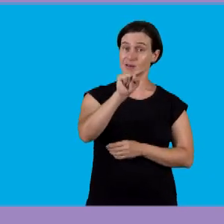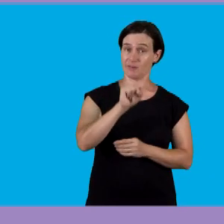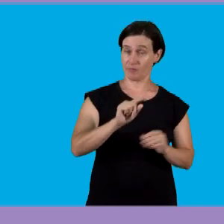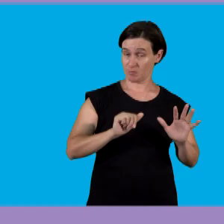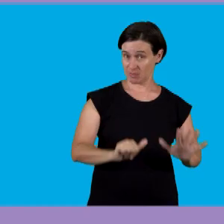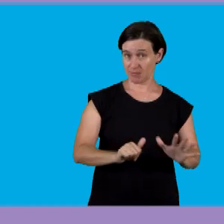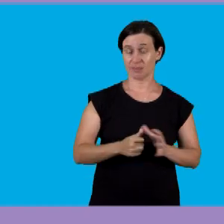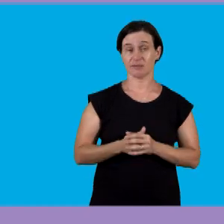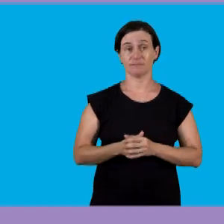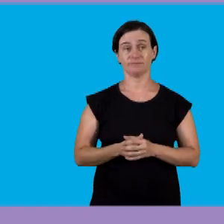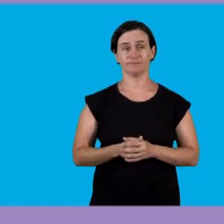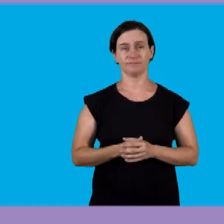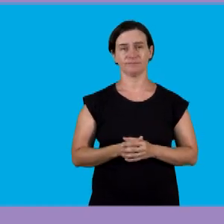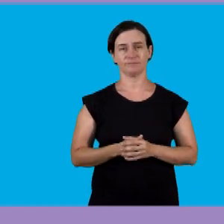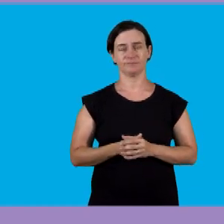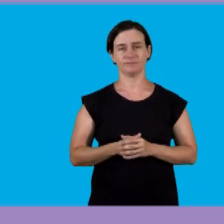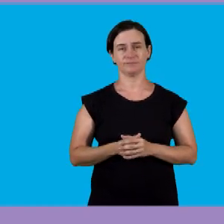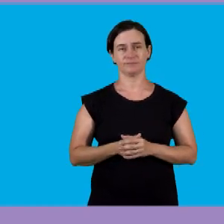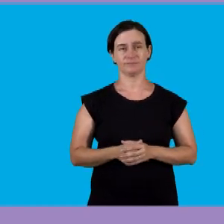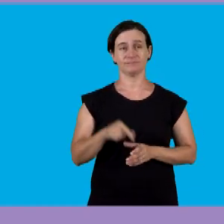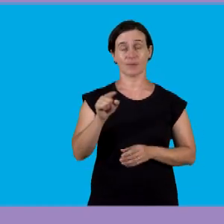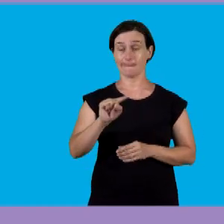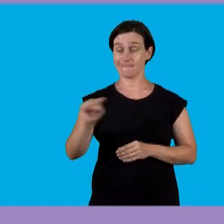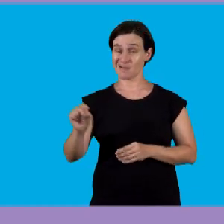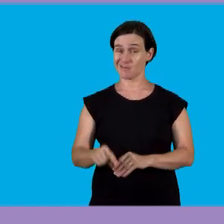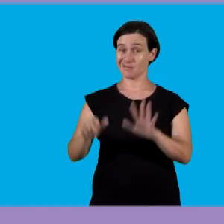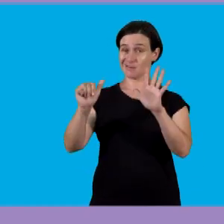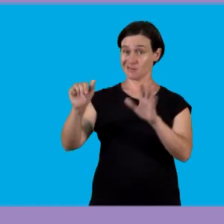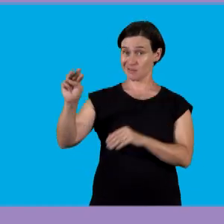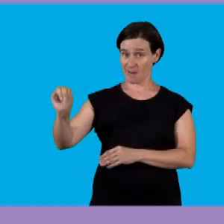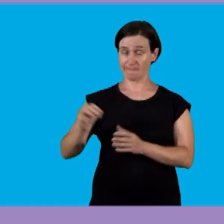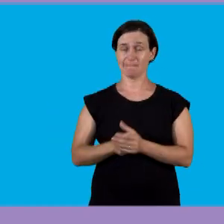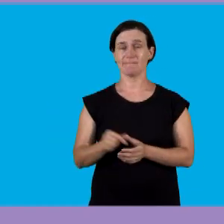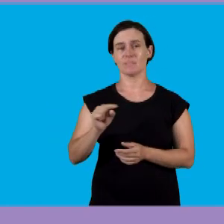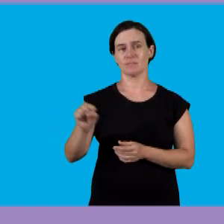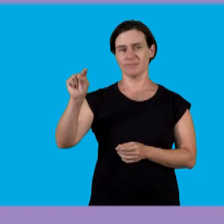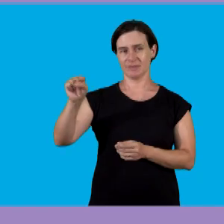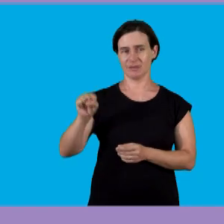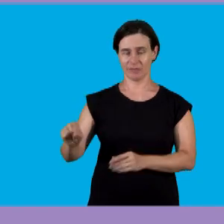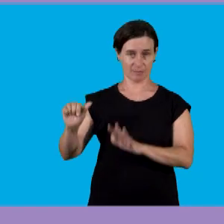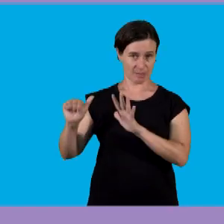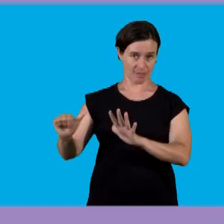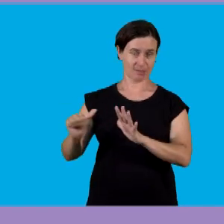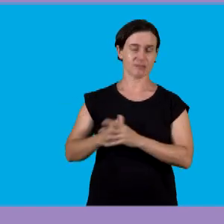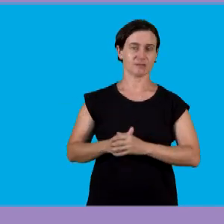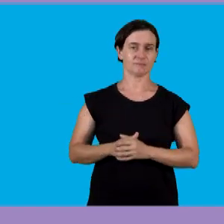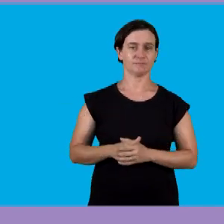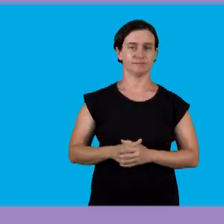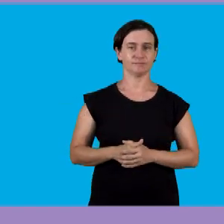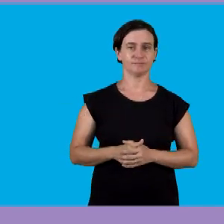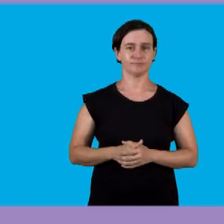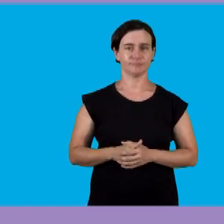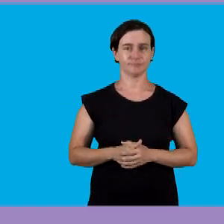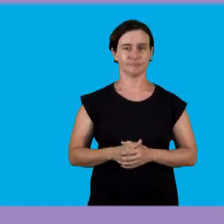m squared, and that is going to divide by the 6, minus 6m, and that is going to